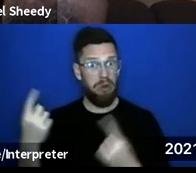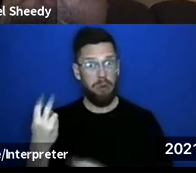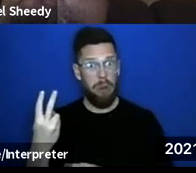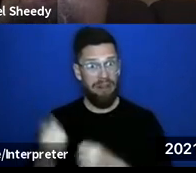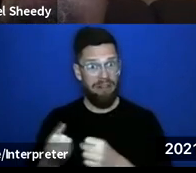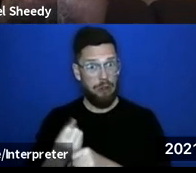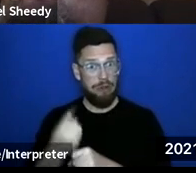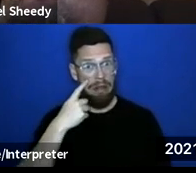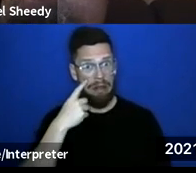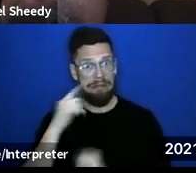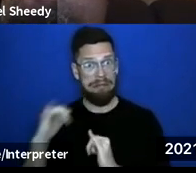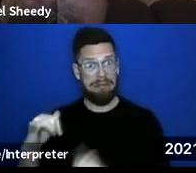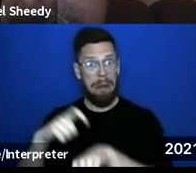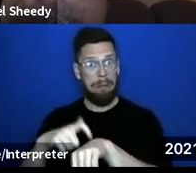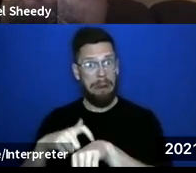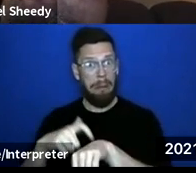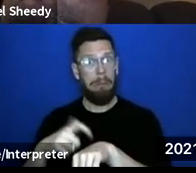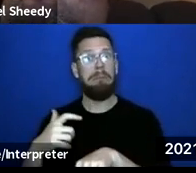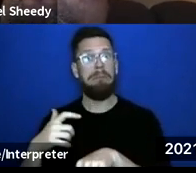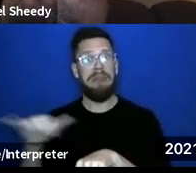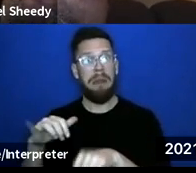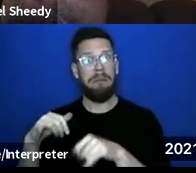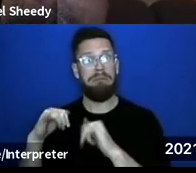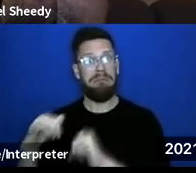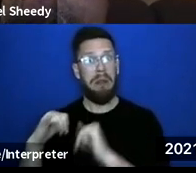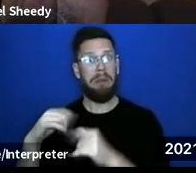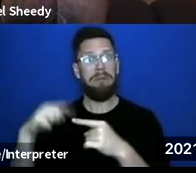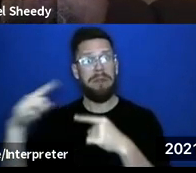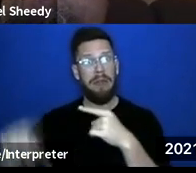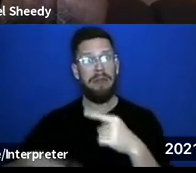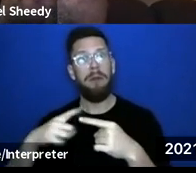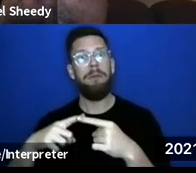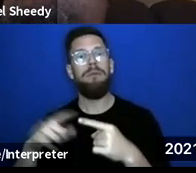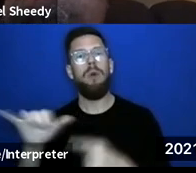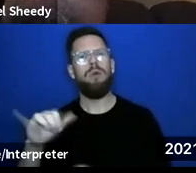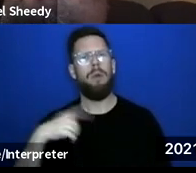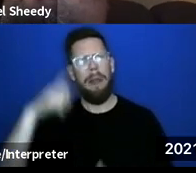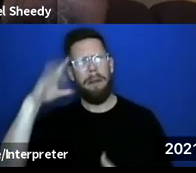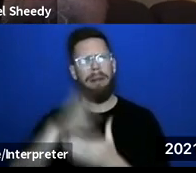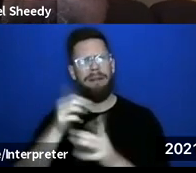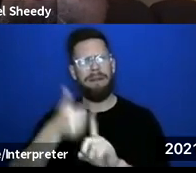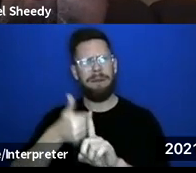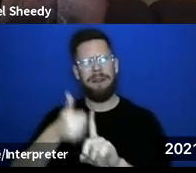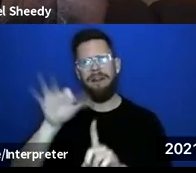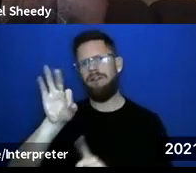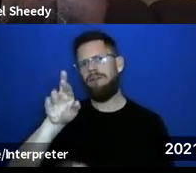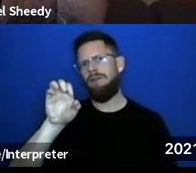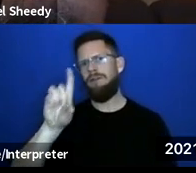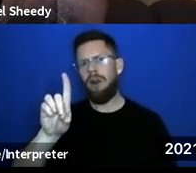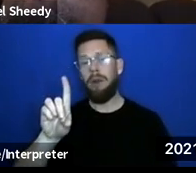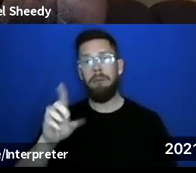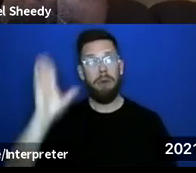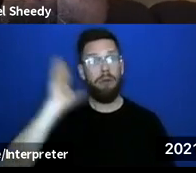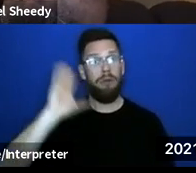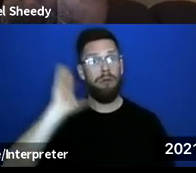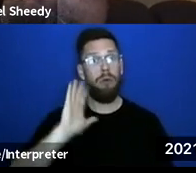exact same cycle. And I believe Brad was also at one point a school committee member in town as well. So he's really put his